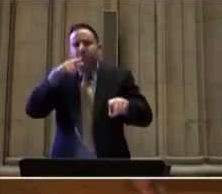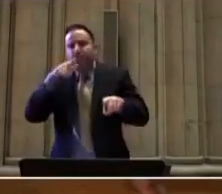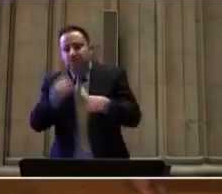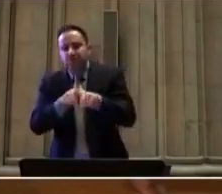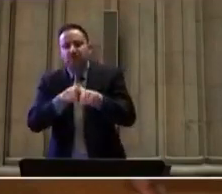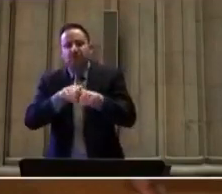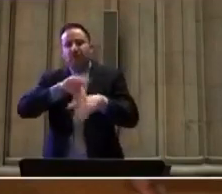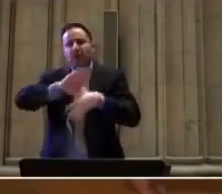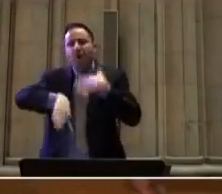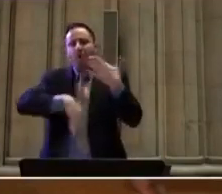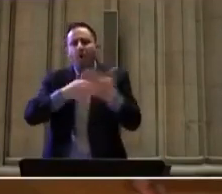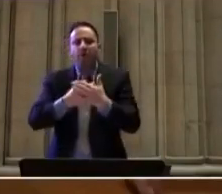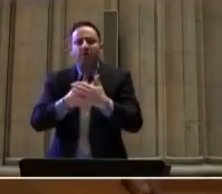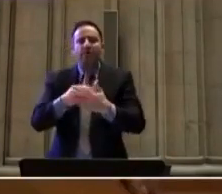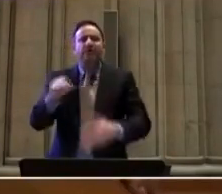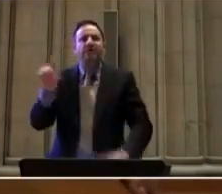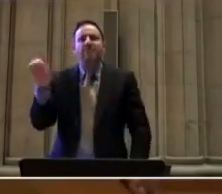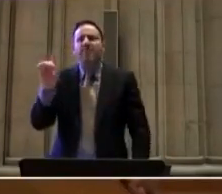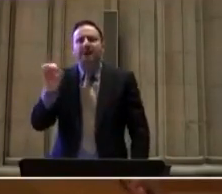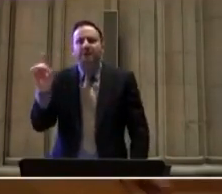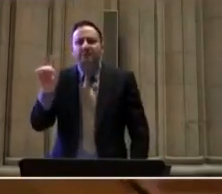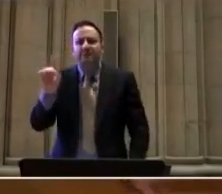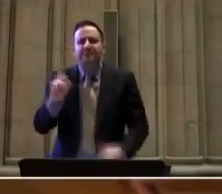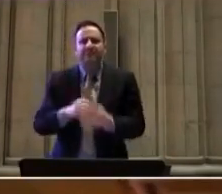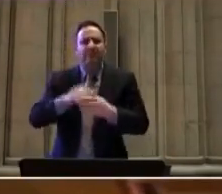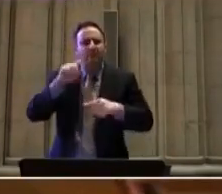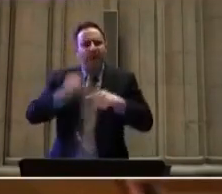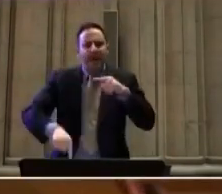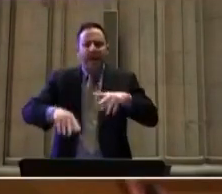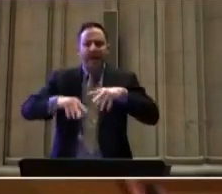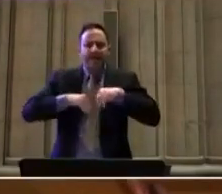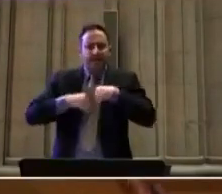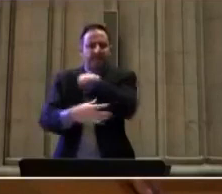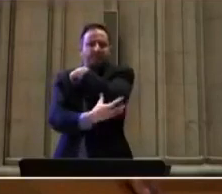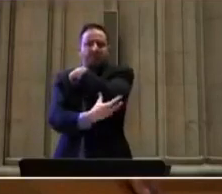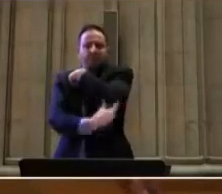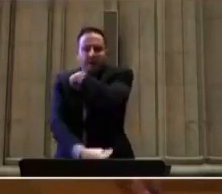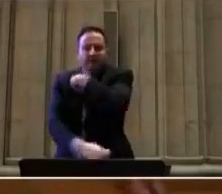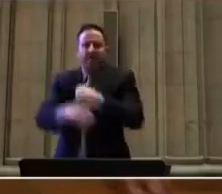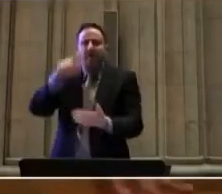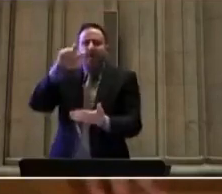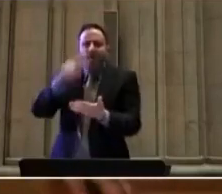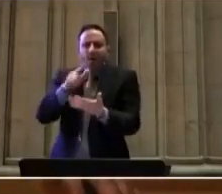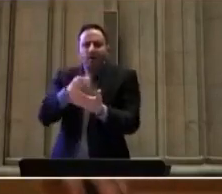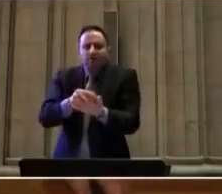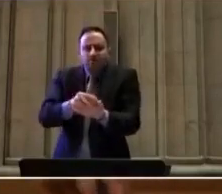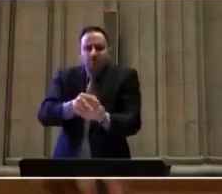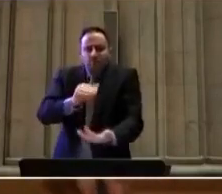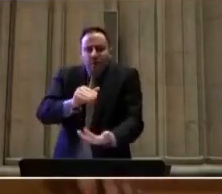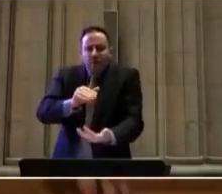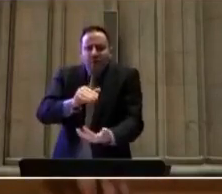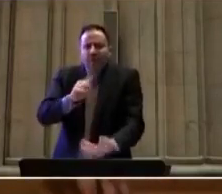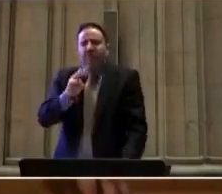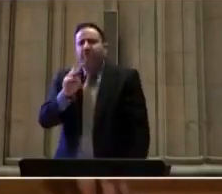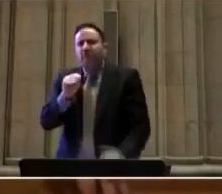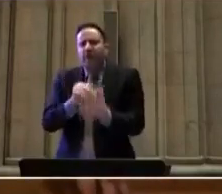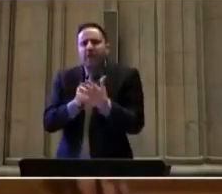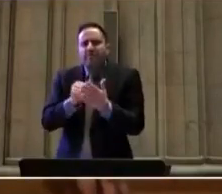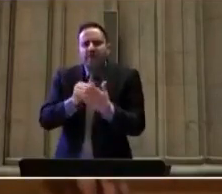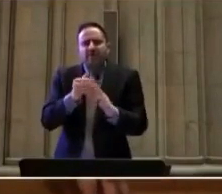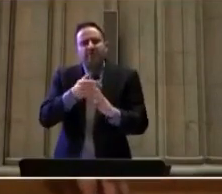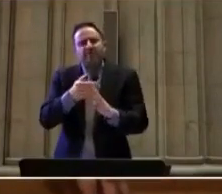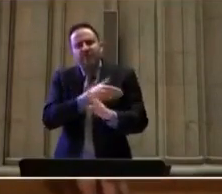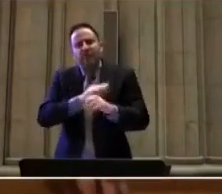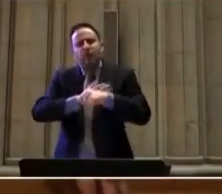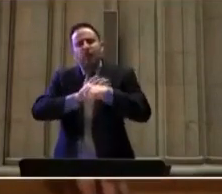our entire democracy. We can't accept the poverty and low wealth of 140 million Americans before